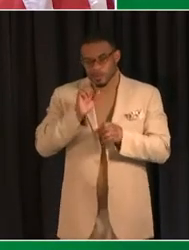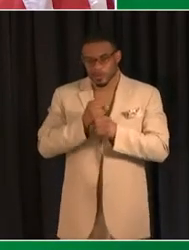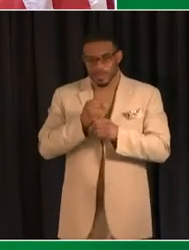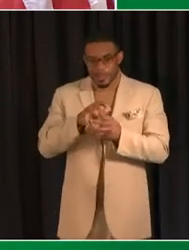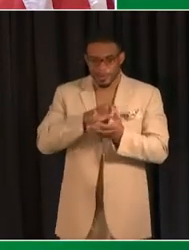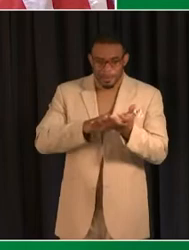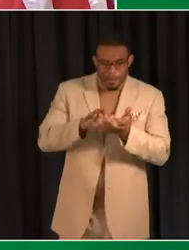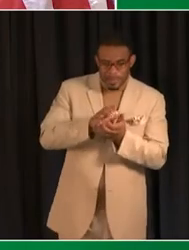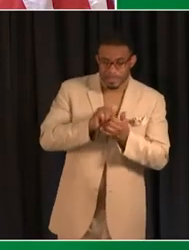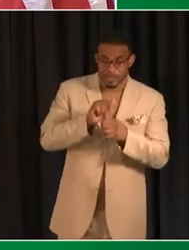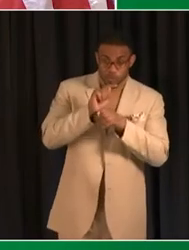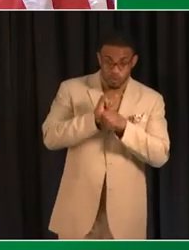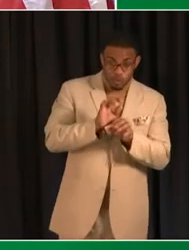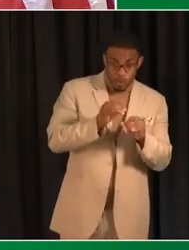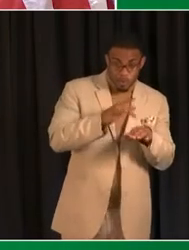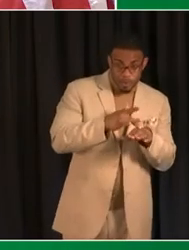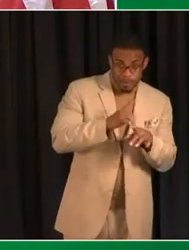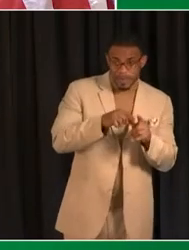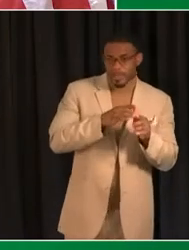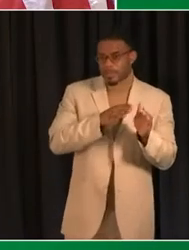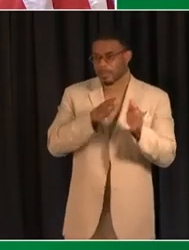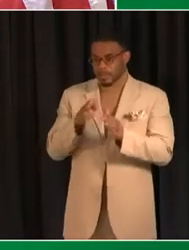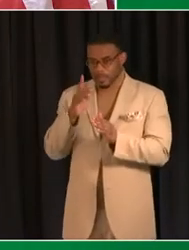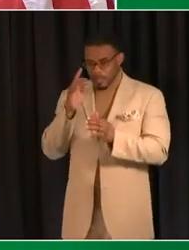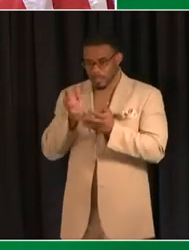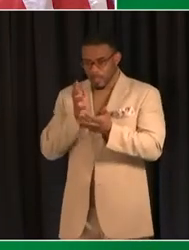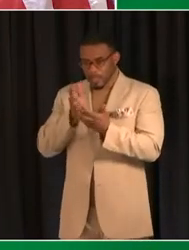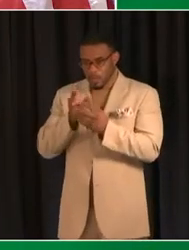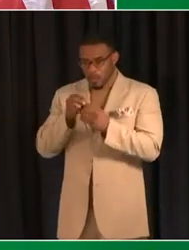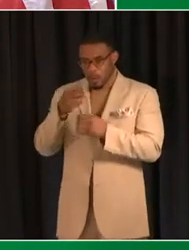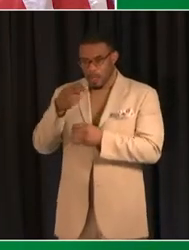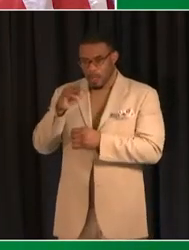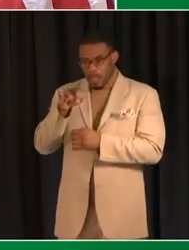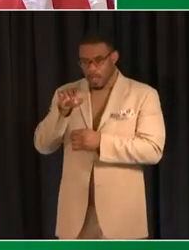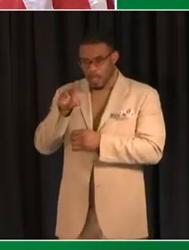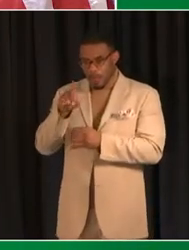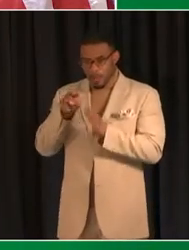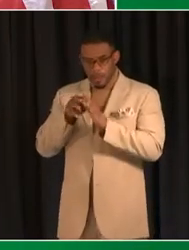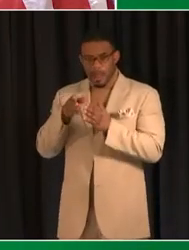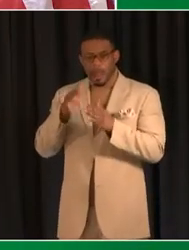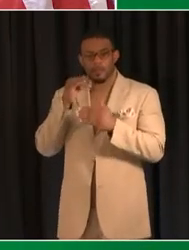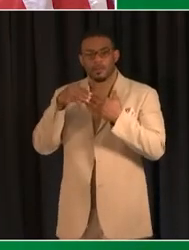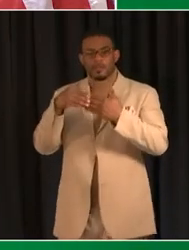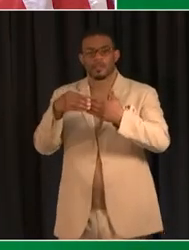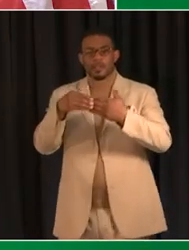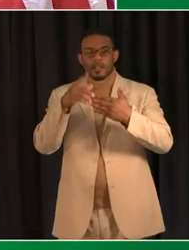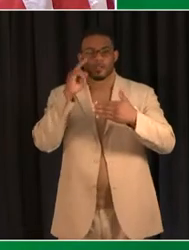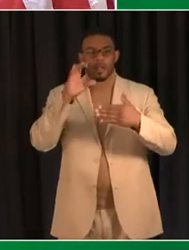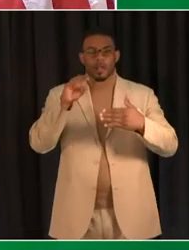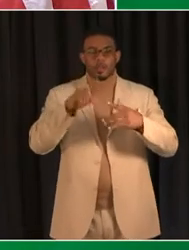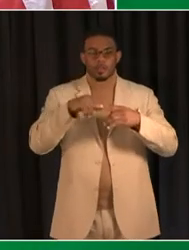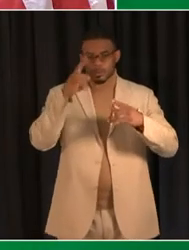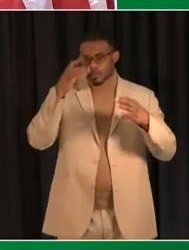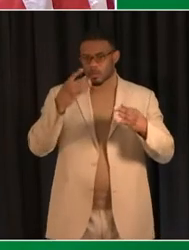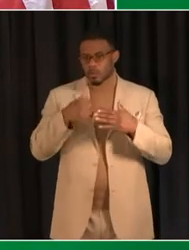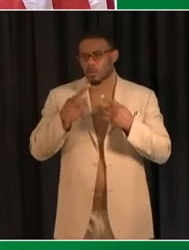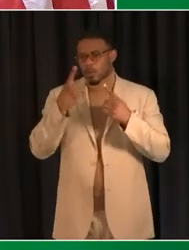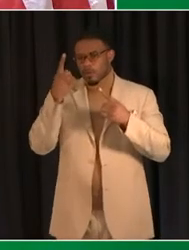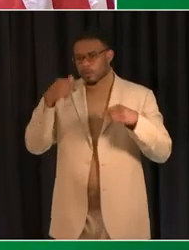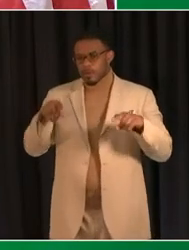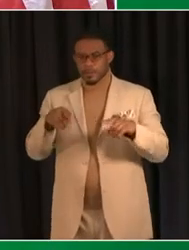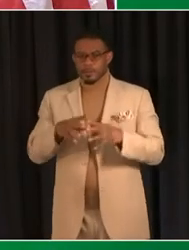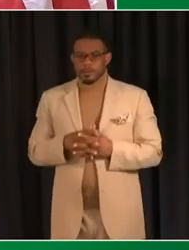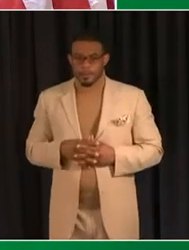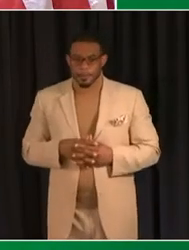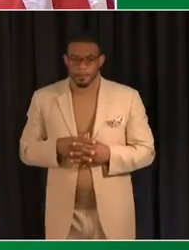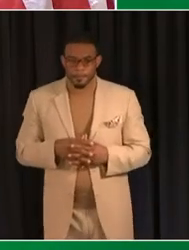be a mix of that traditional office space, then complemented with more of a hybrid model and allow for the flexibility of companies to decide what works for